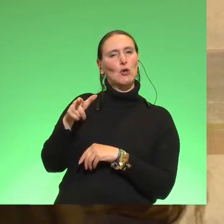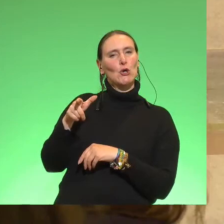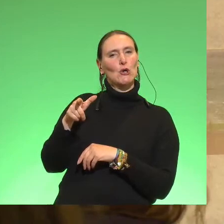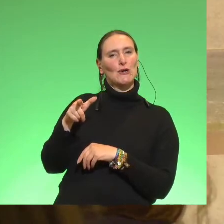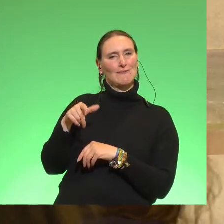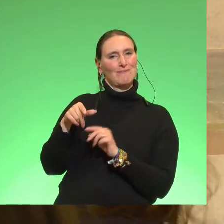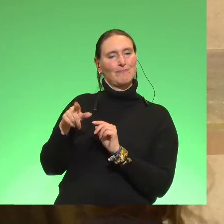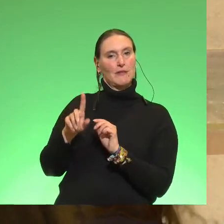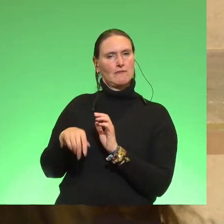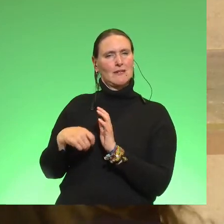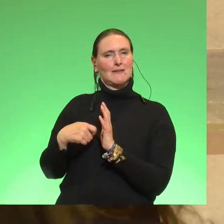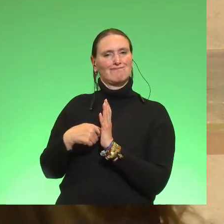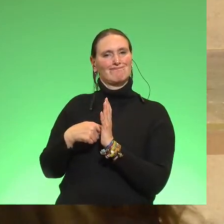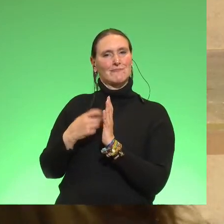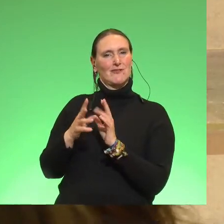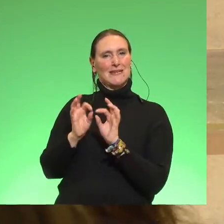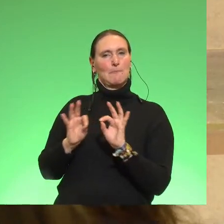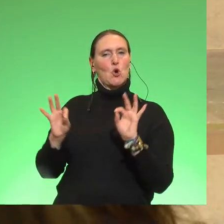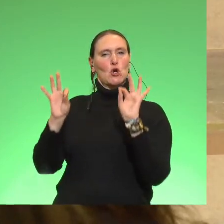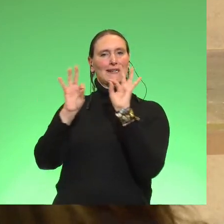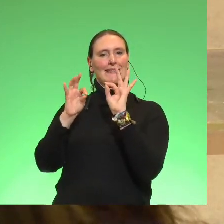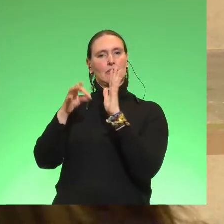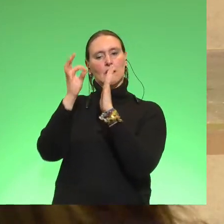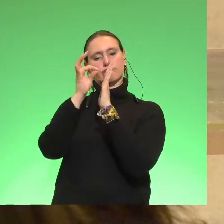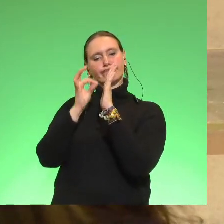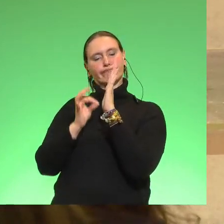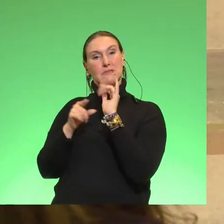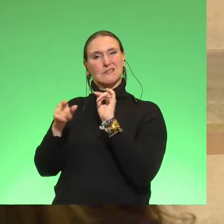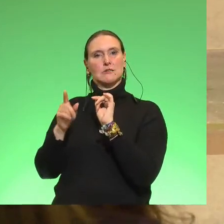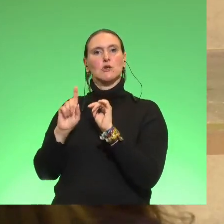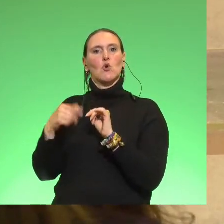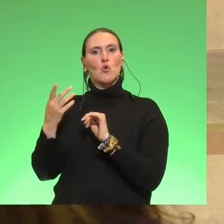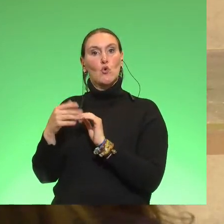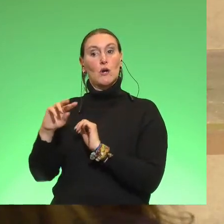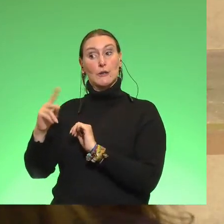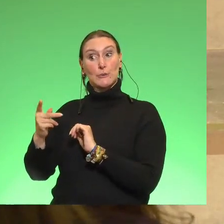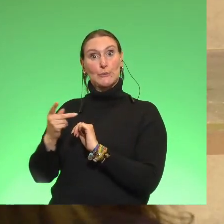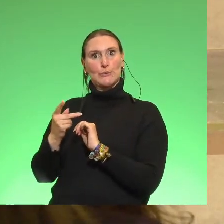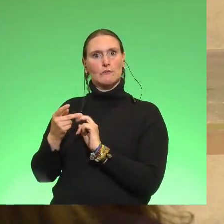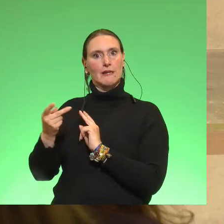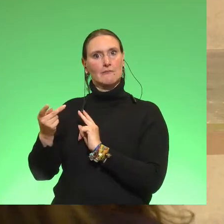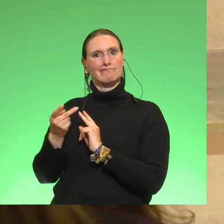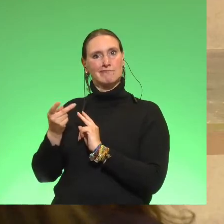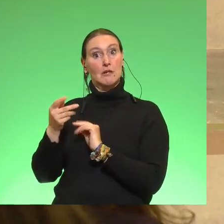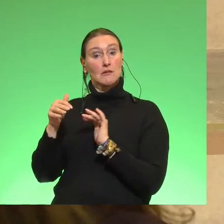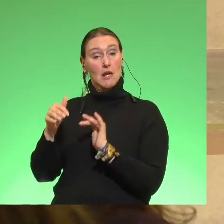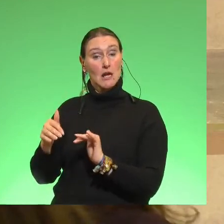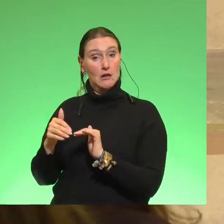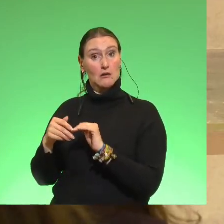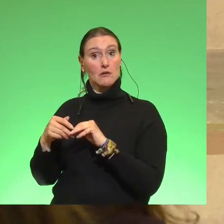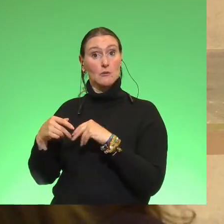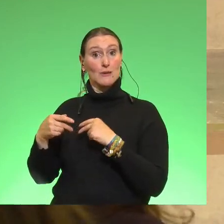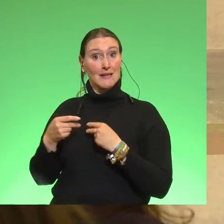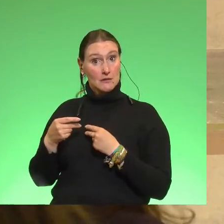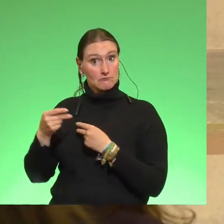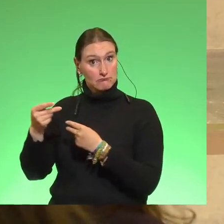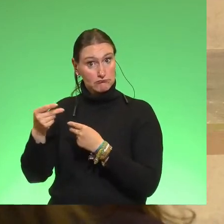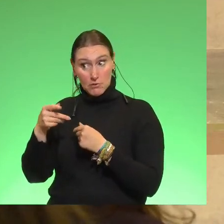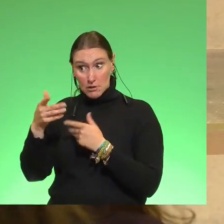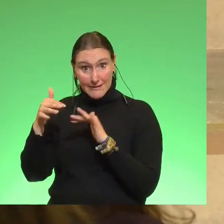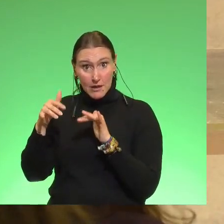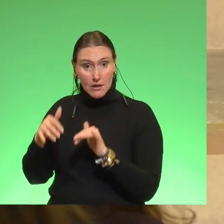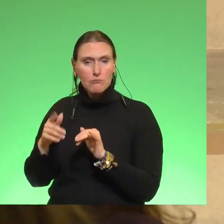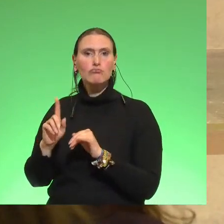makes you federate further. That doesn't mean you share all the values, but the value that you share is the way to join each